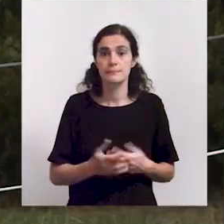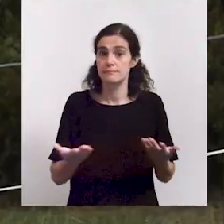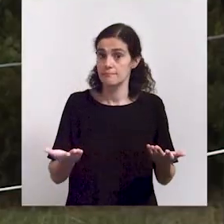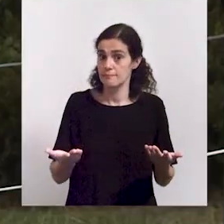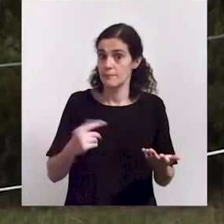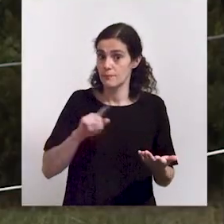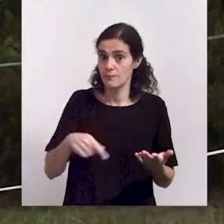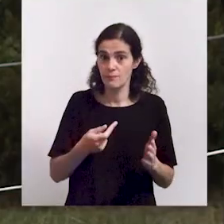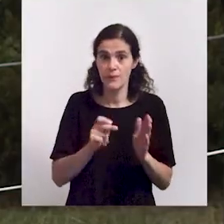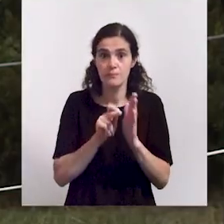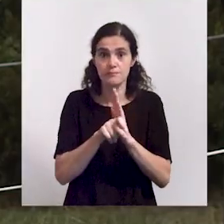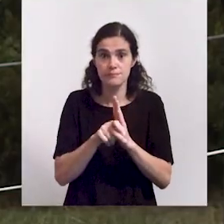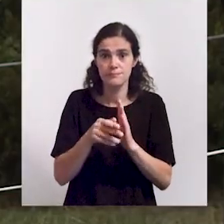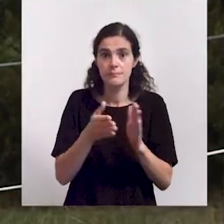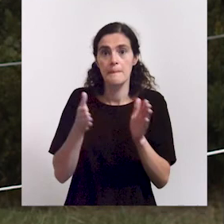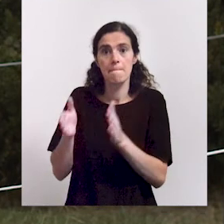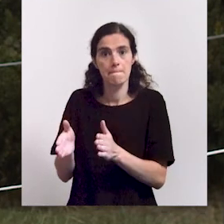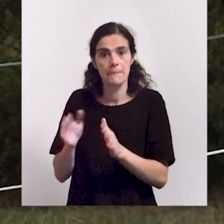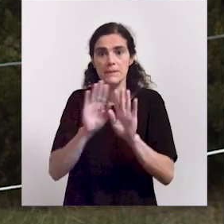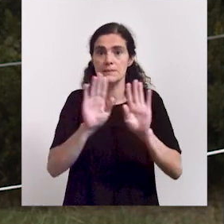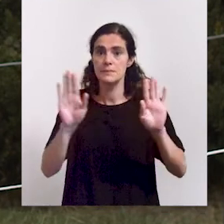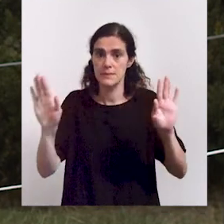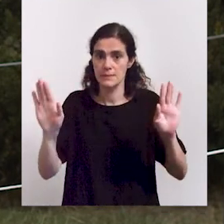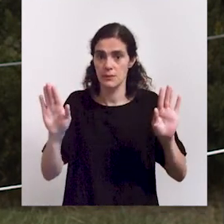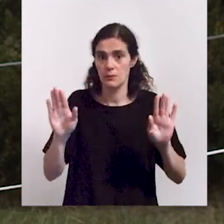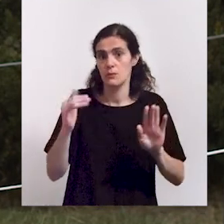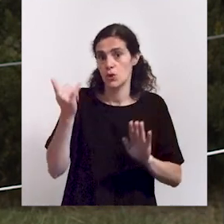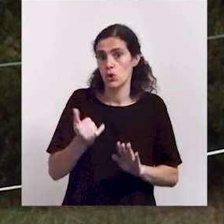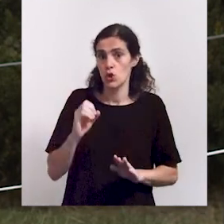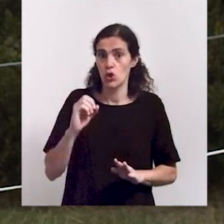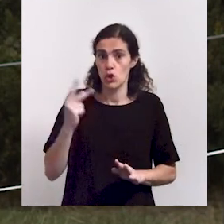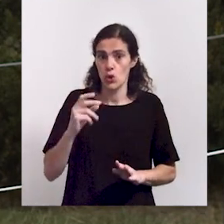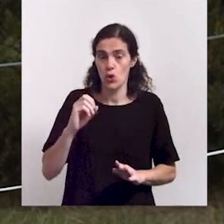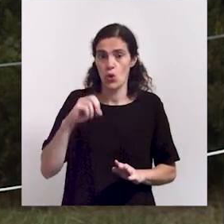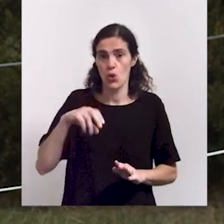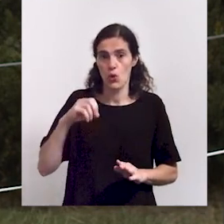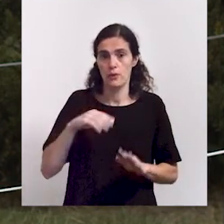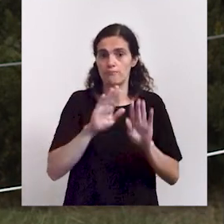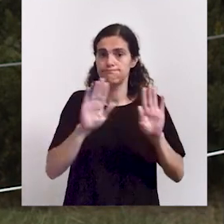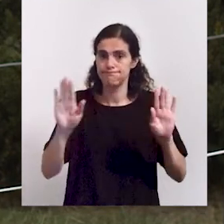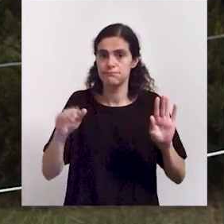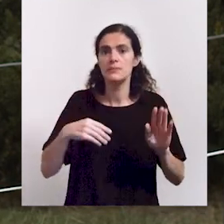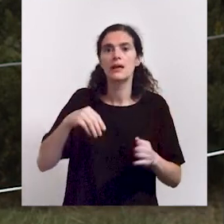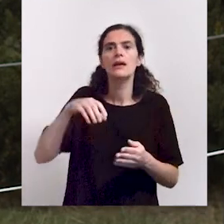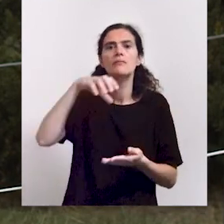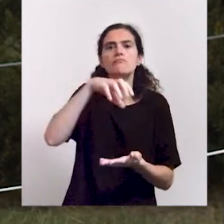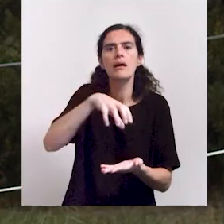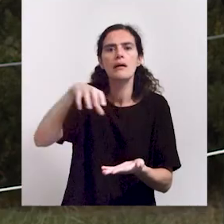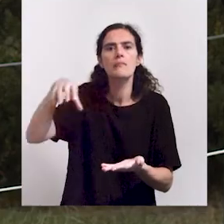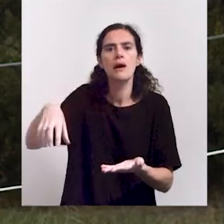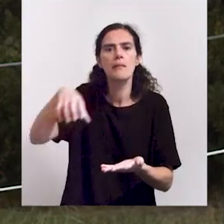So we are now entering the part of the exhibition, of YOKO ONO exhibition, that have been installed